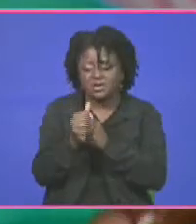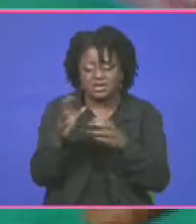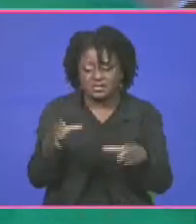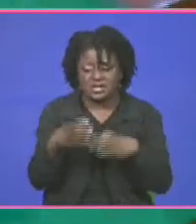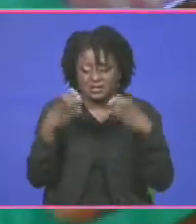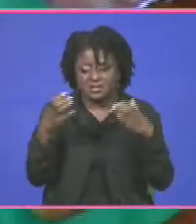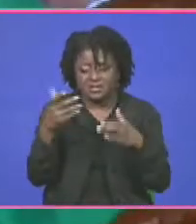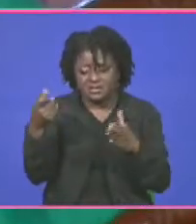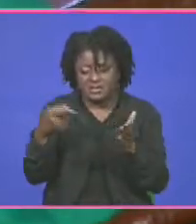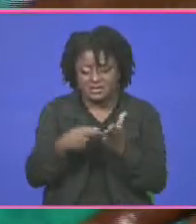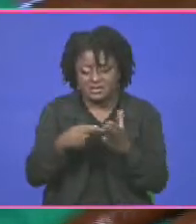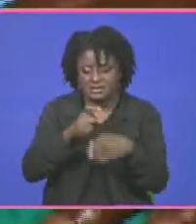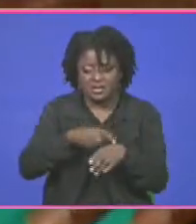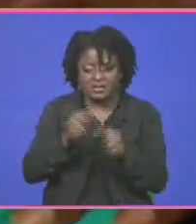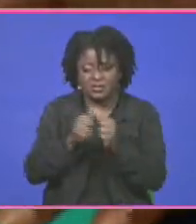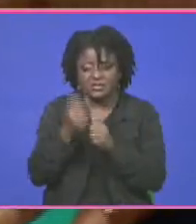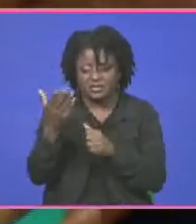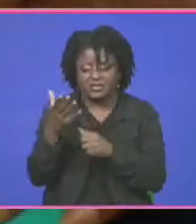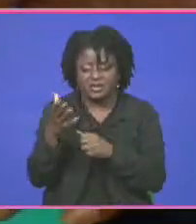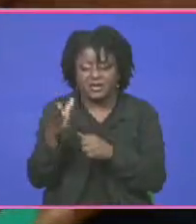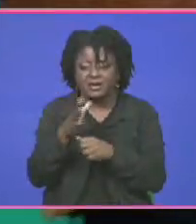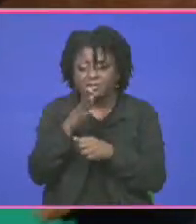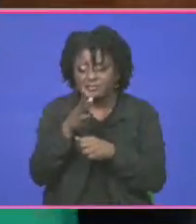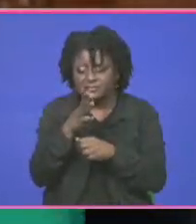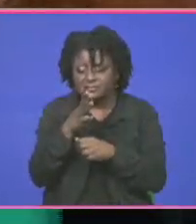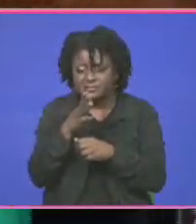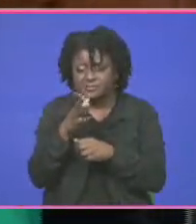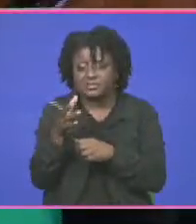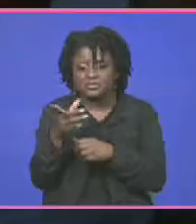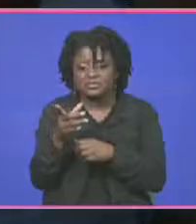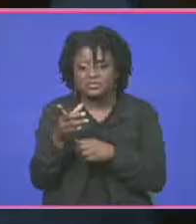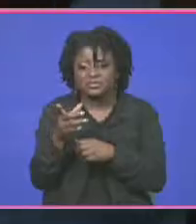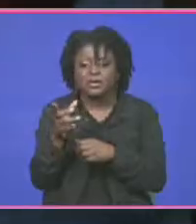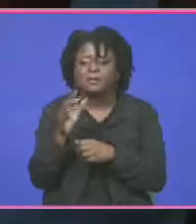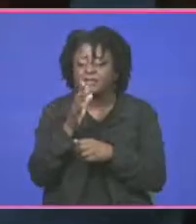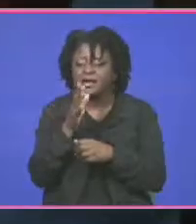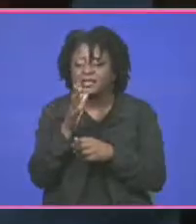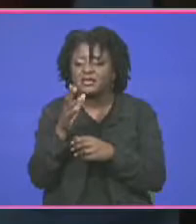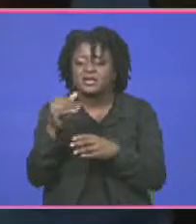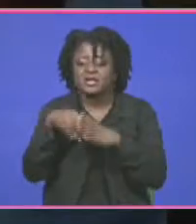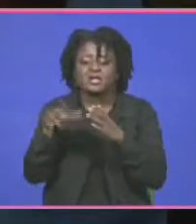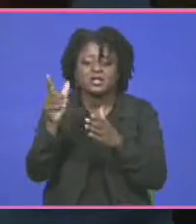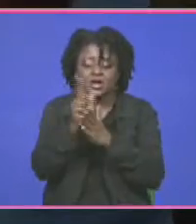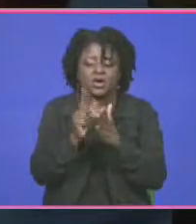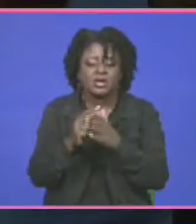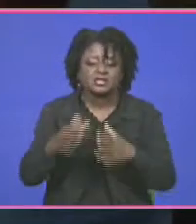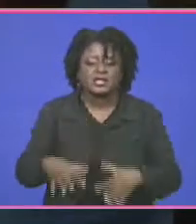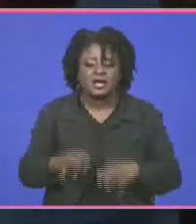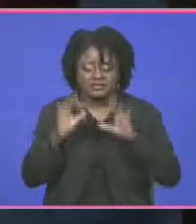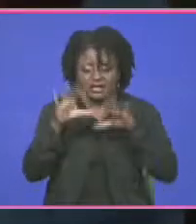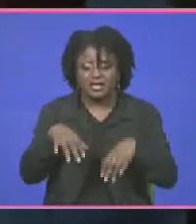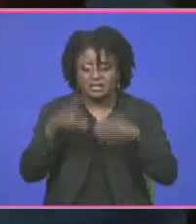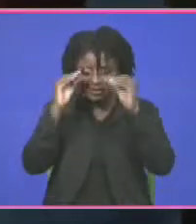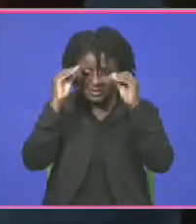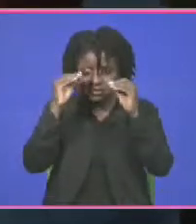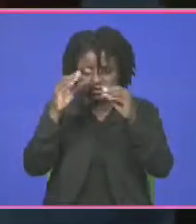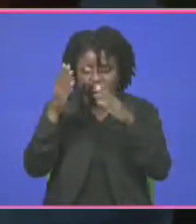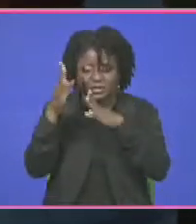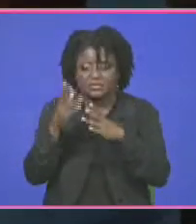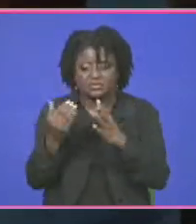their matriarch, affectionately known as Ma, Sheila believes her mother-in-law's life can teach Bahamians throughout the archipelago an even greater